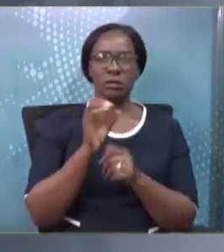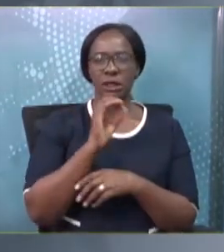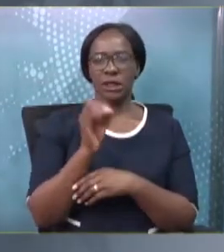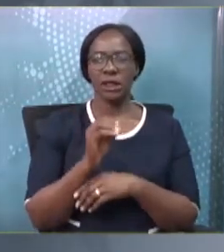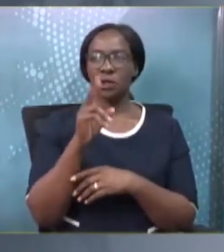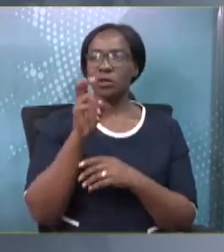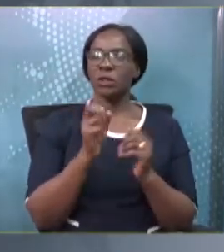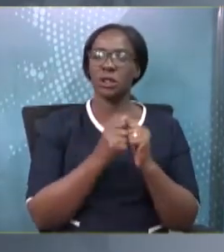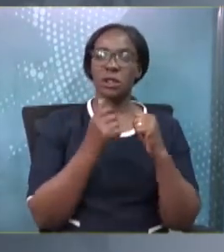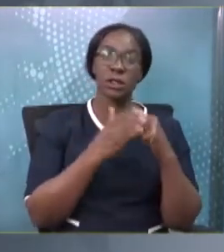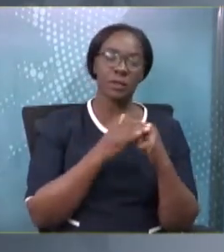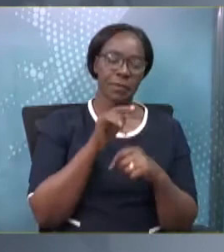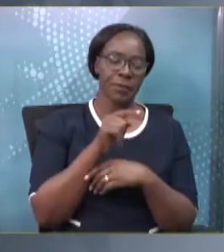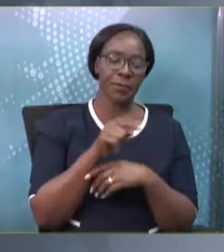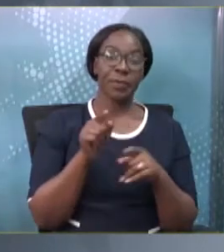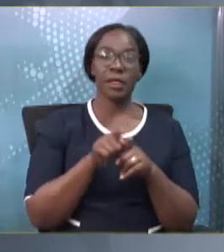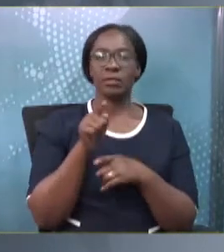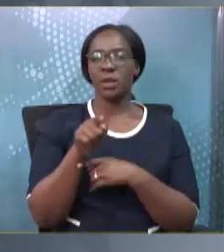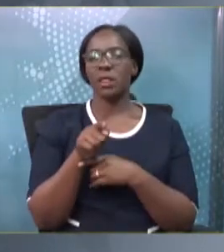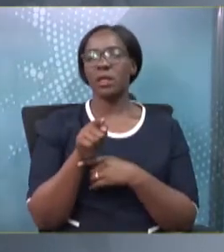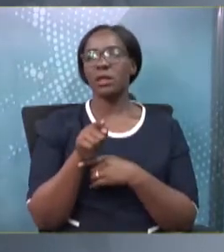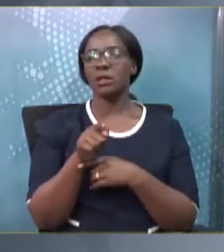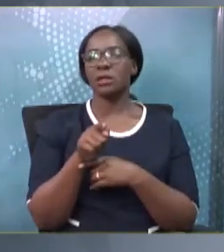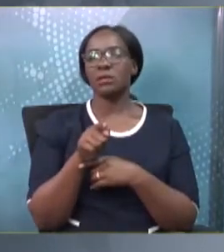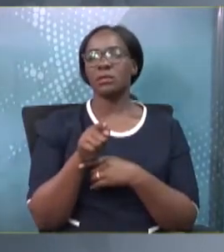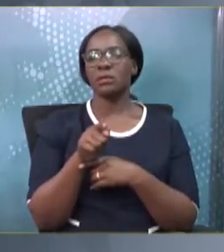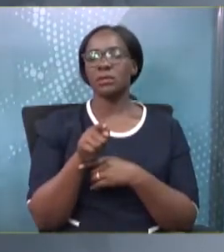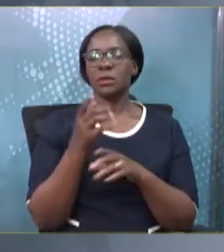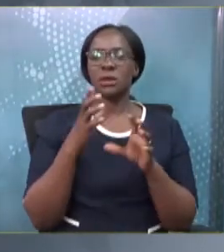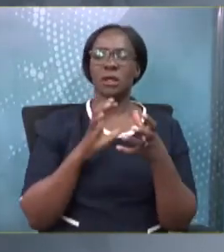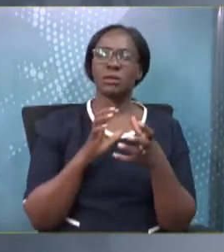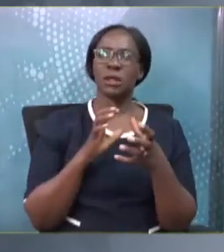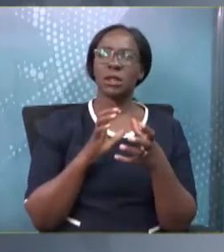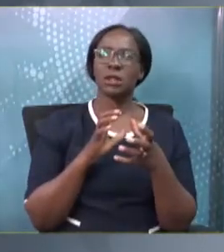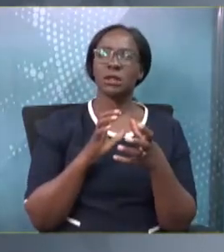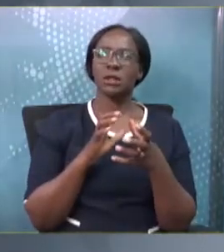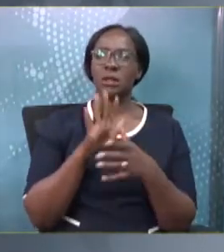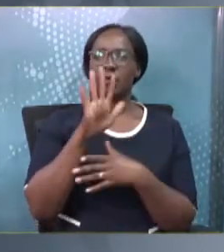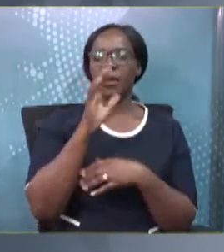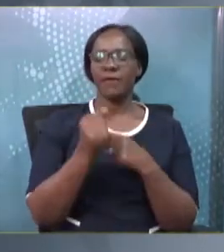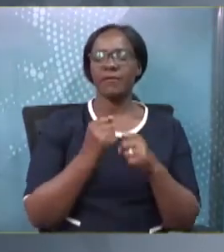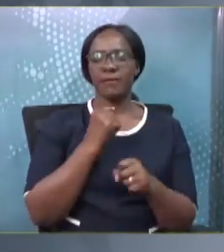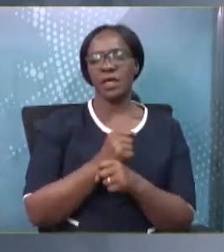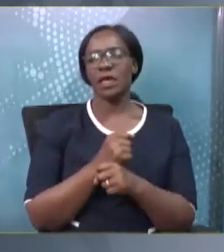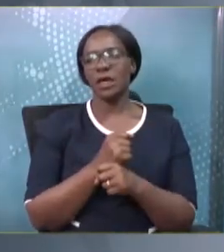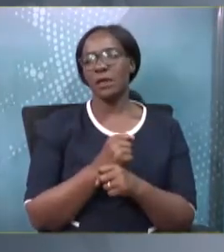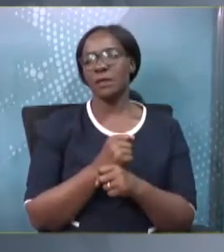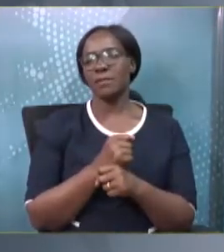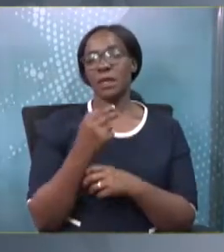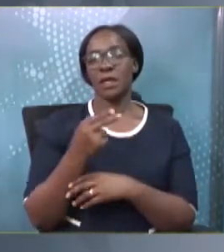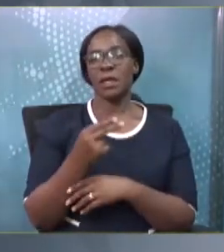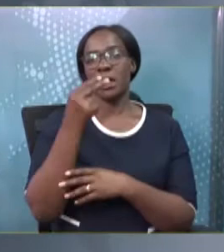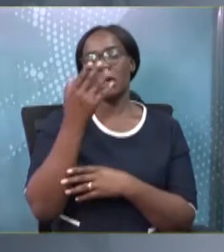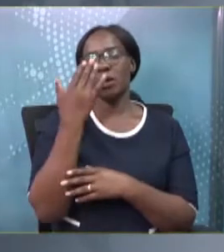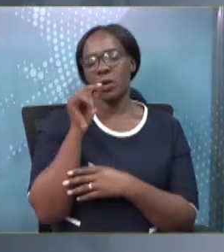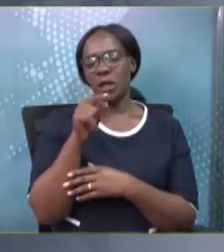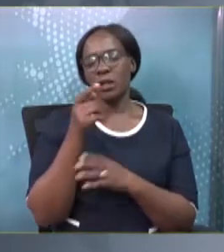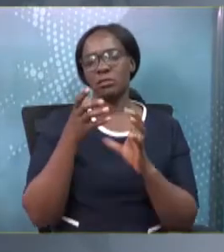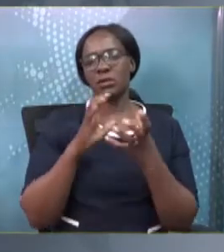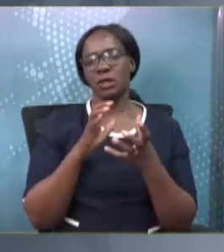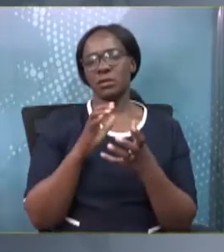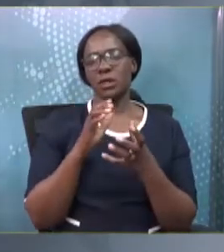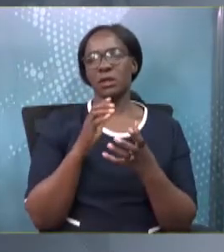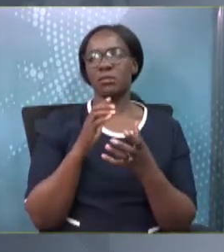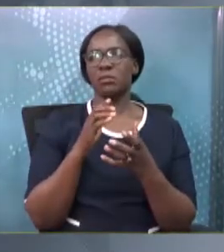in 2019. And this is approximately on a five-year high, because the average has been